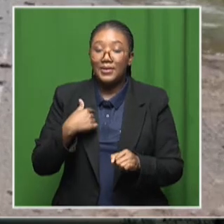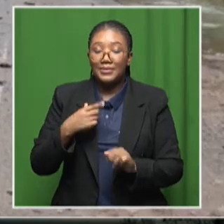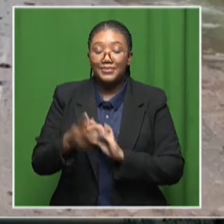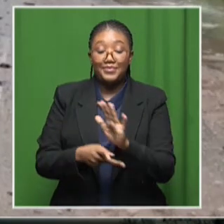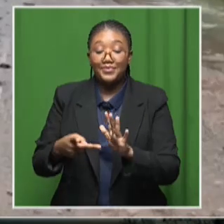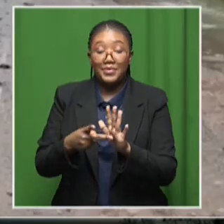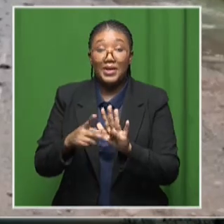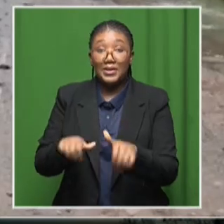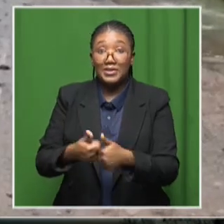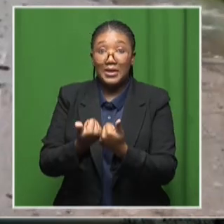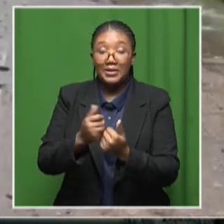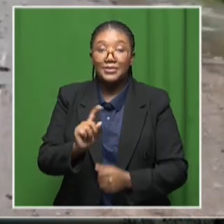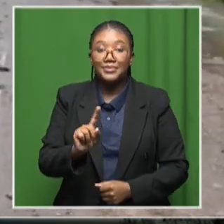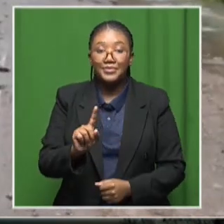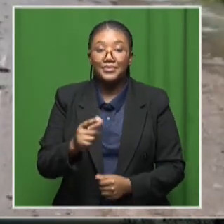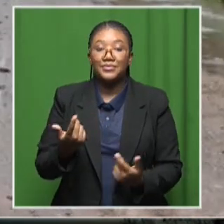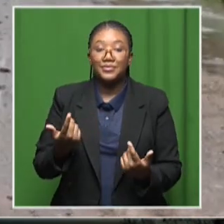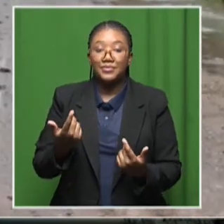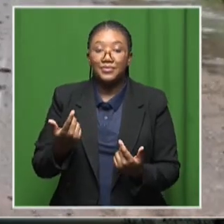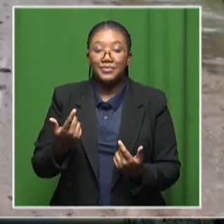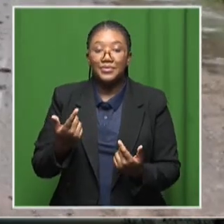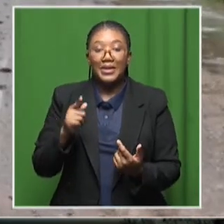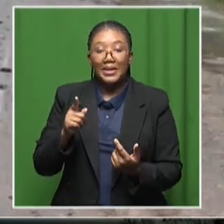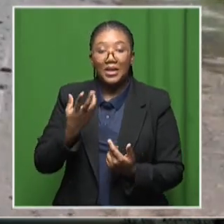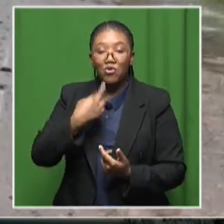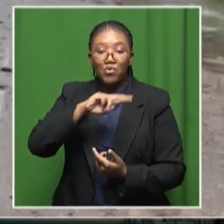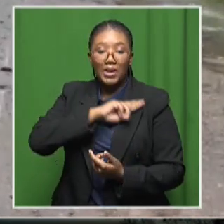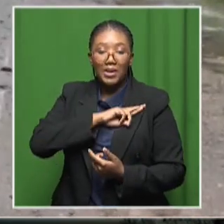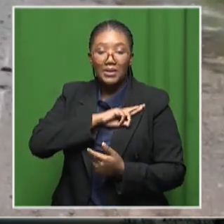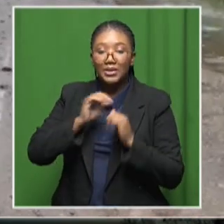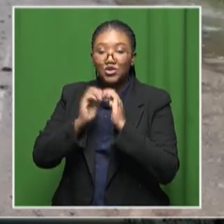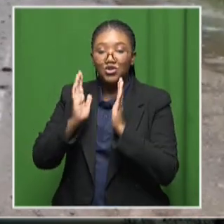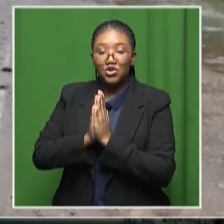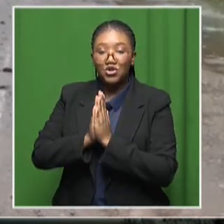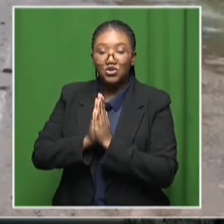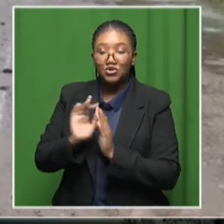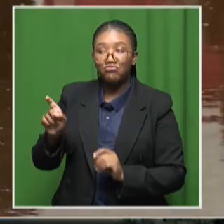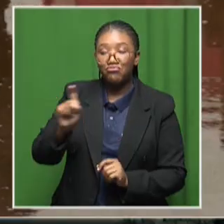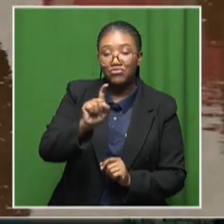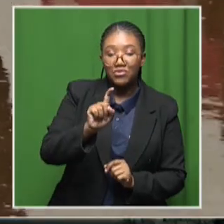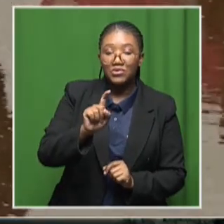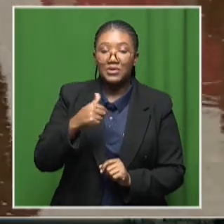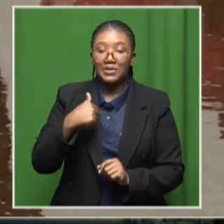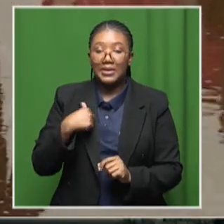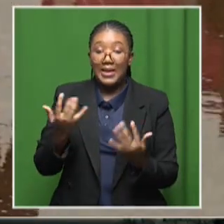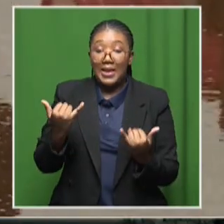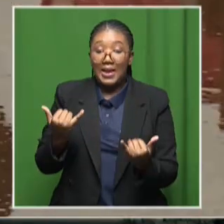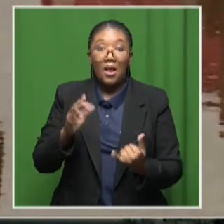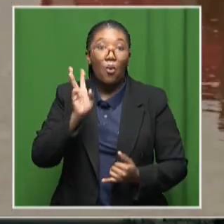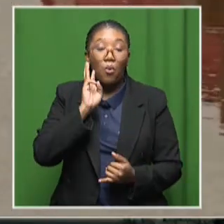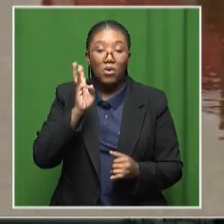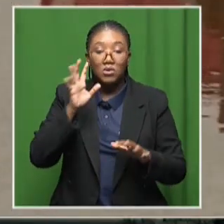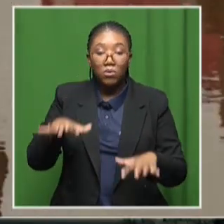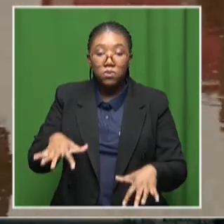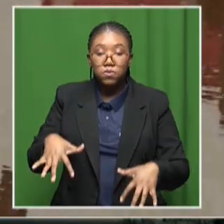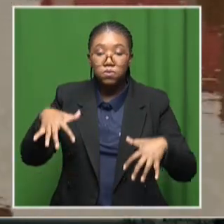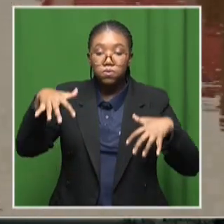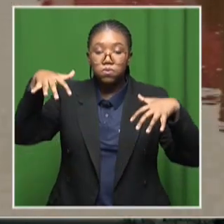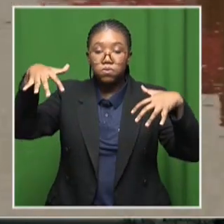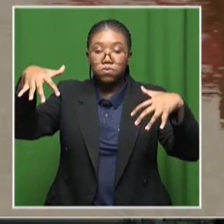terms of, faith-based organizations. Now that the water levels are much more higher.